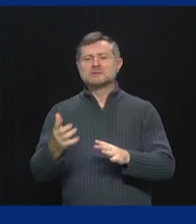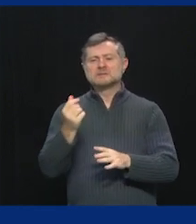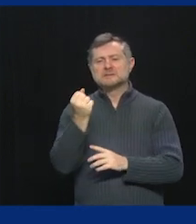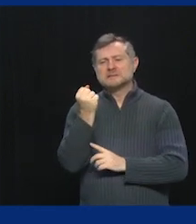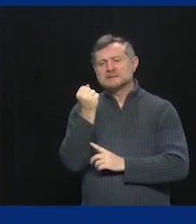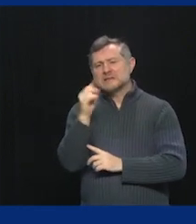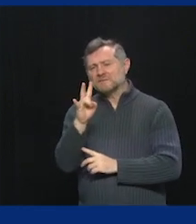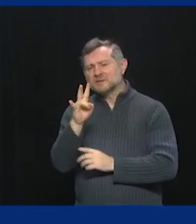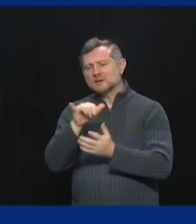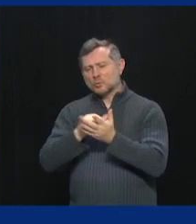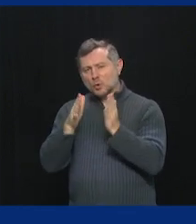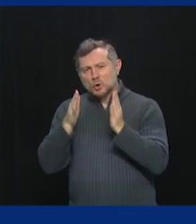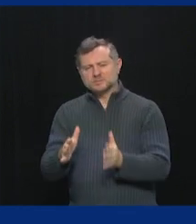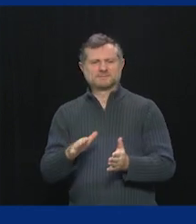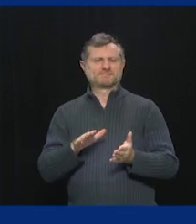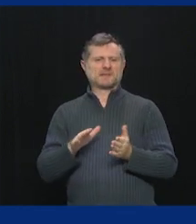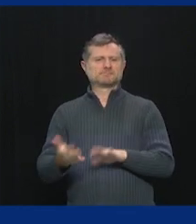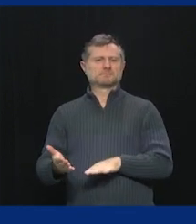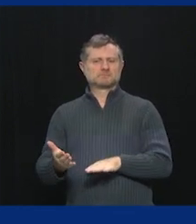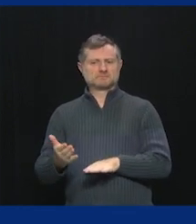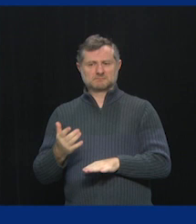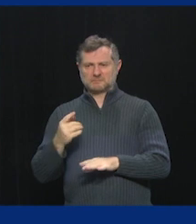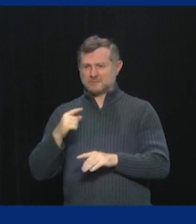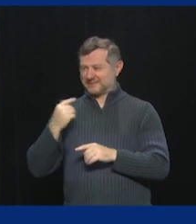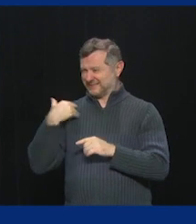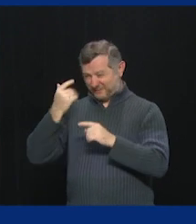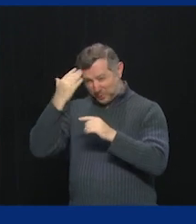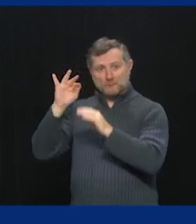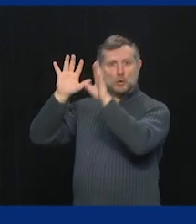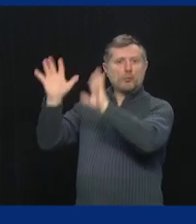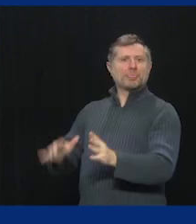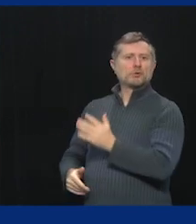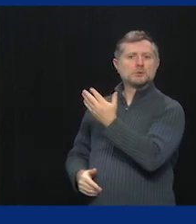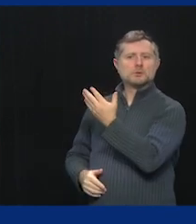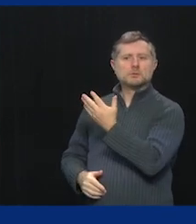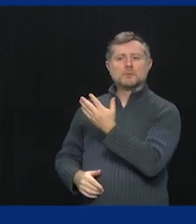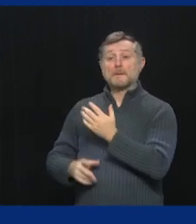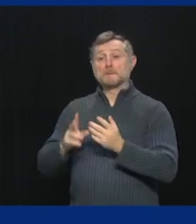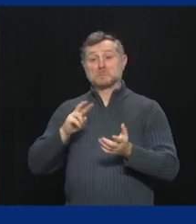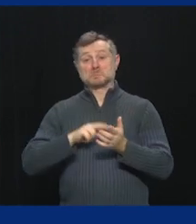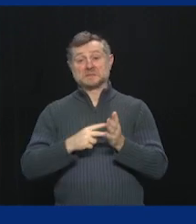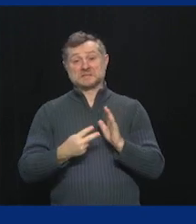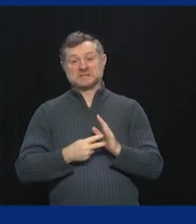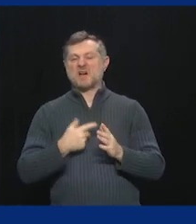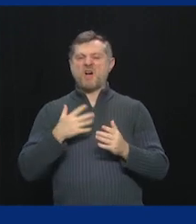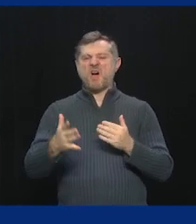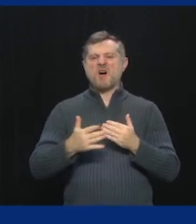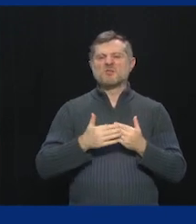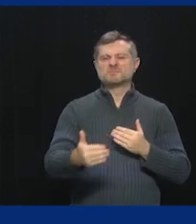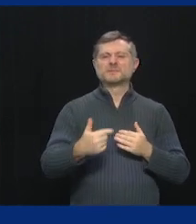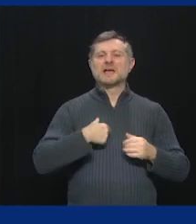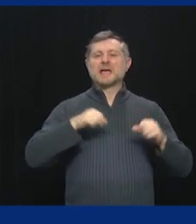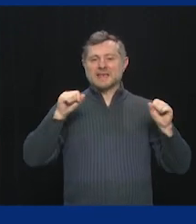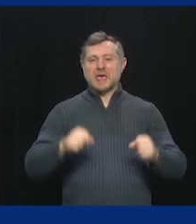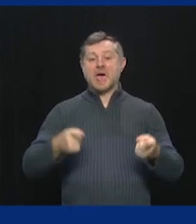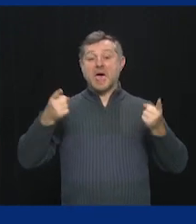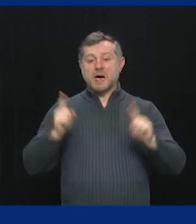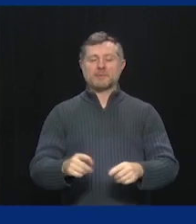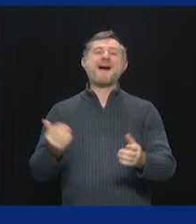with us because of the weather, I'm operating on the assumption that this could happen again in another 10